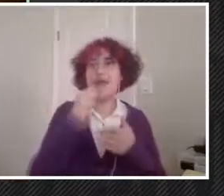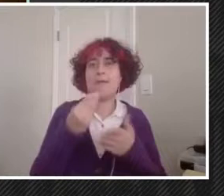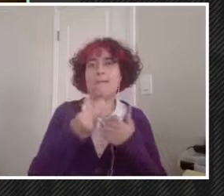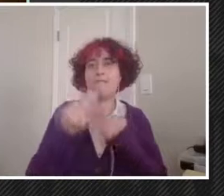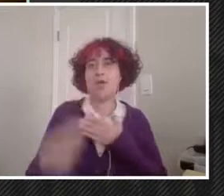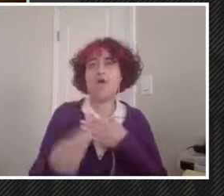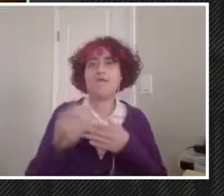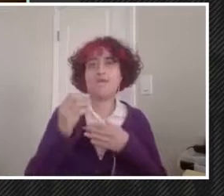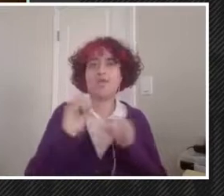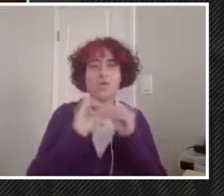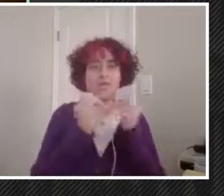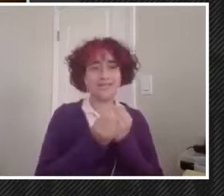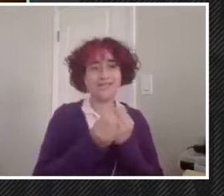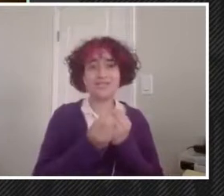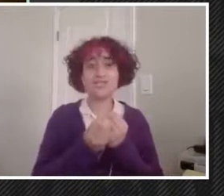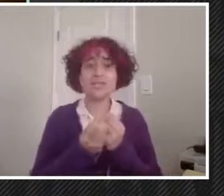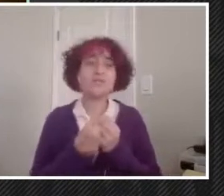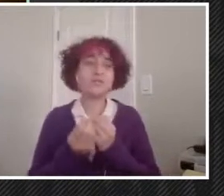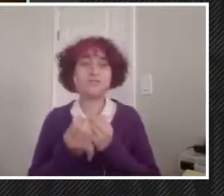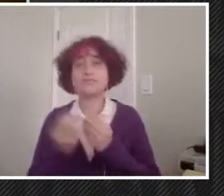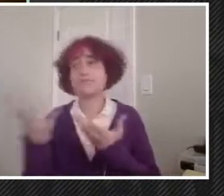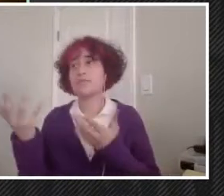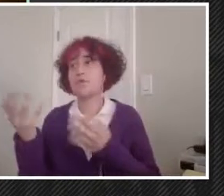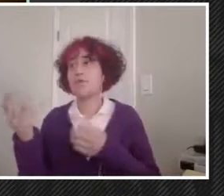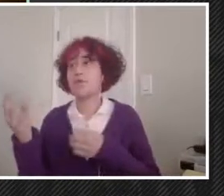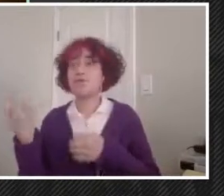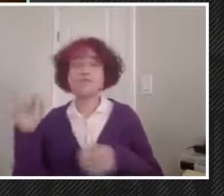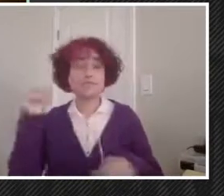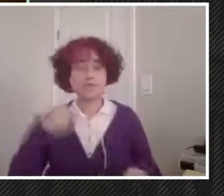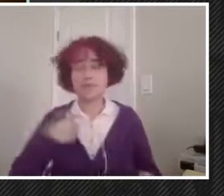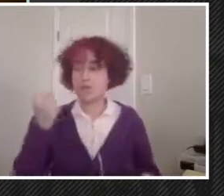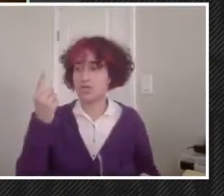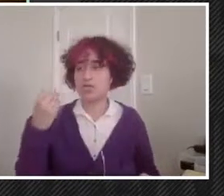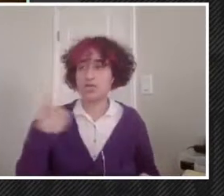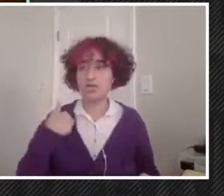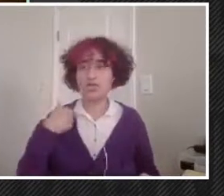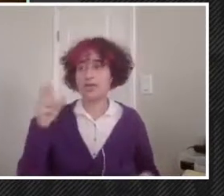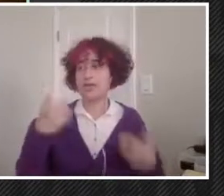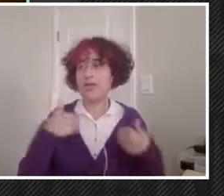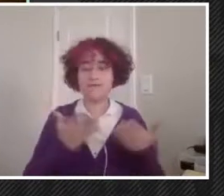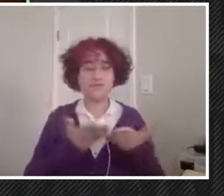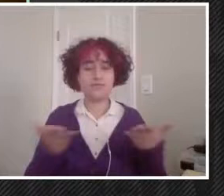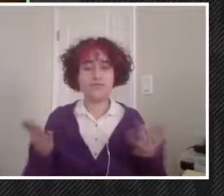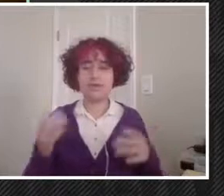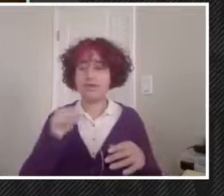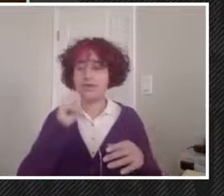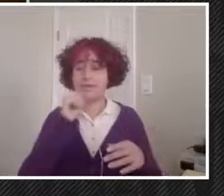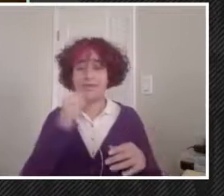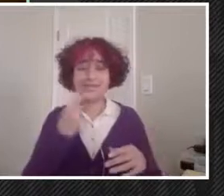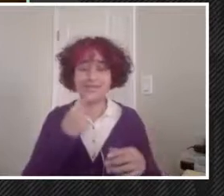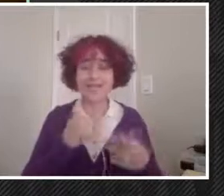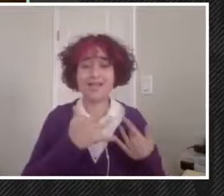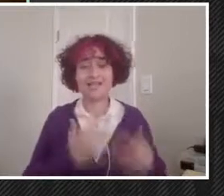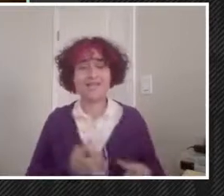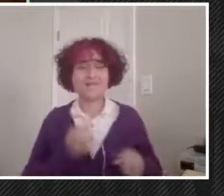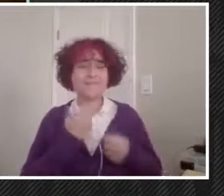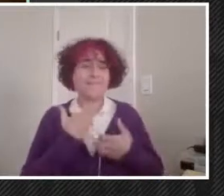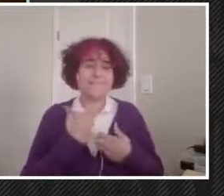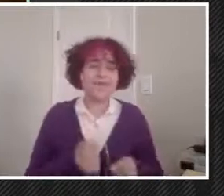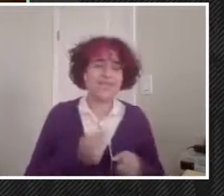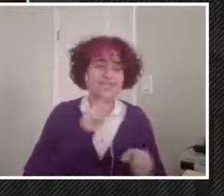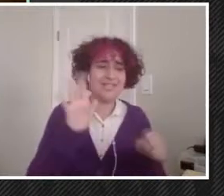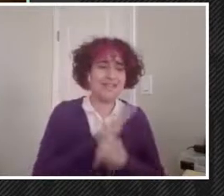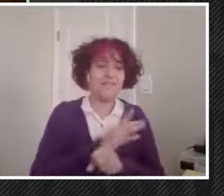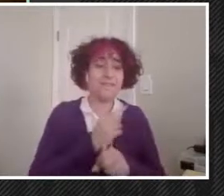you need to be qualified, right? I'm not saying passion and love and all of that is enough by itself, right?